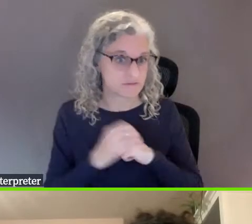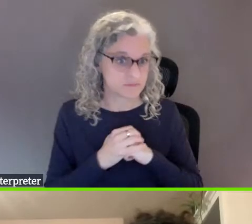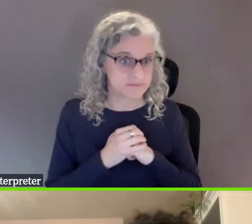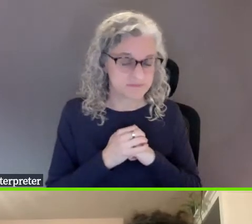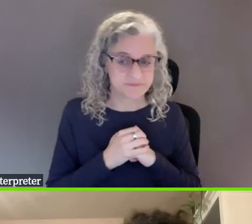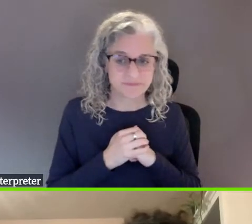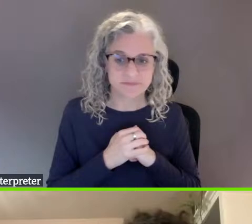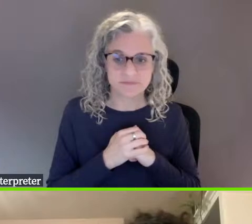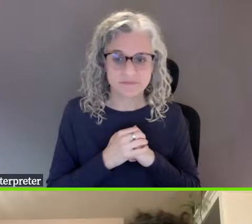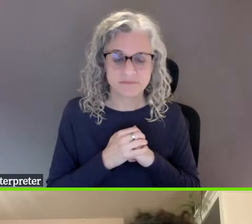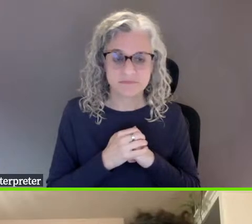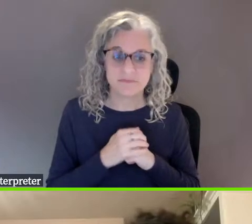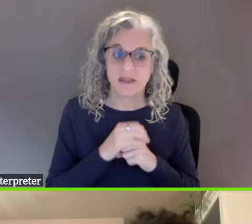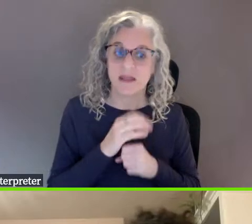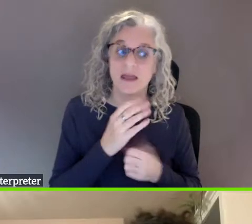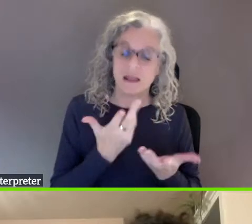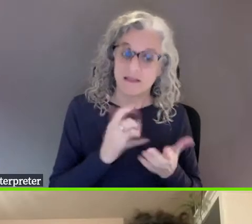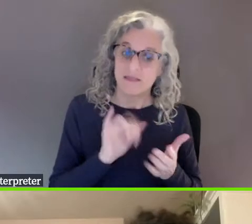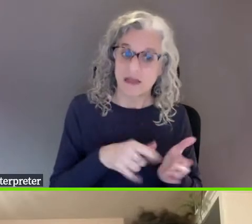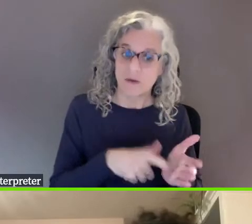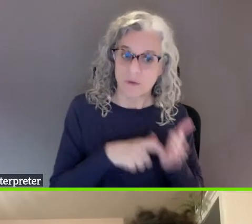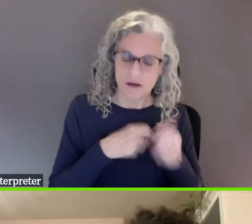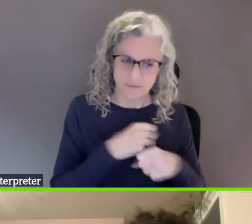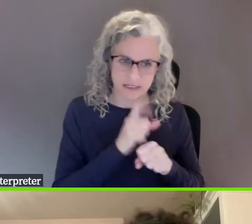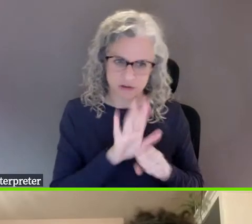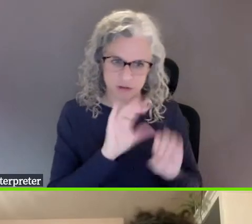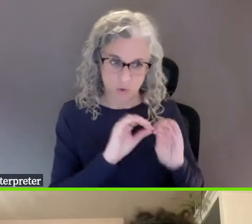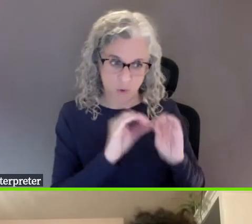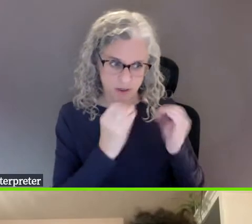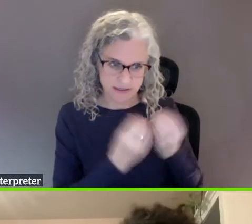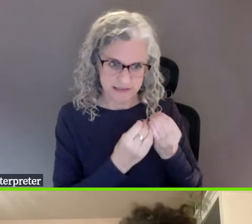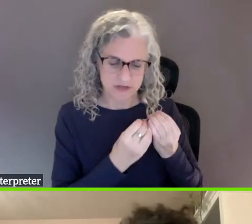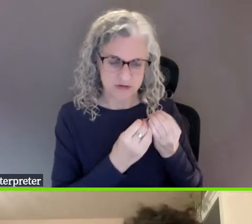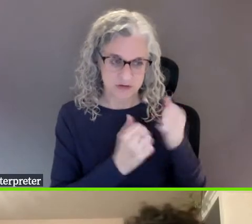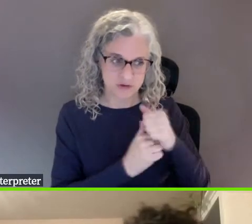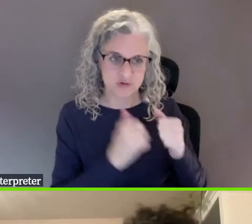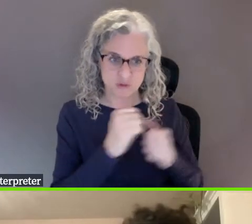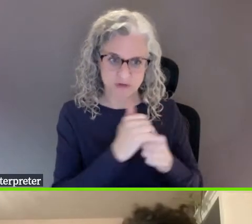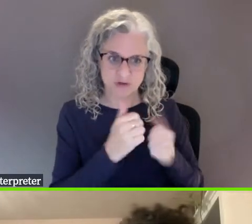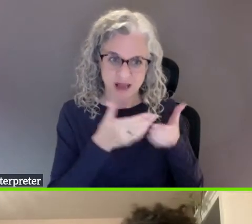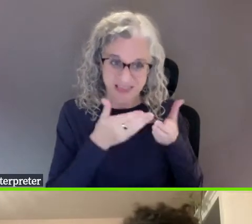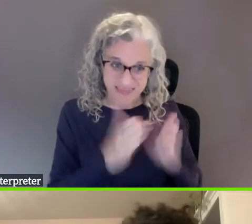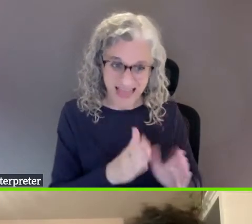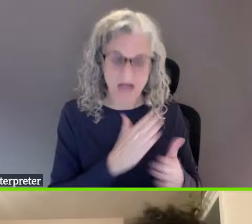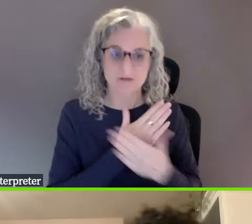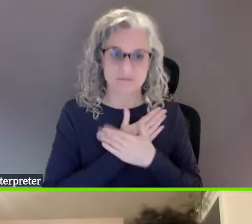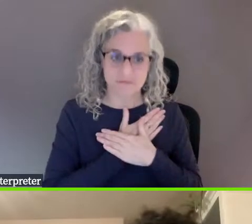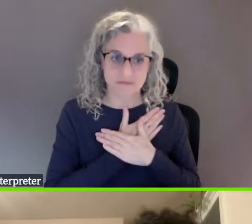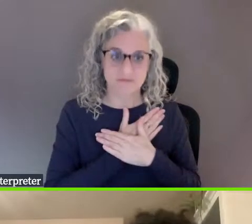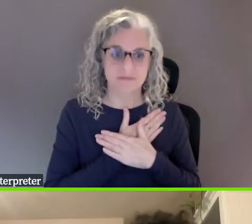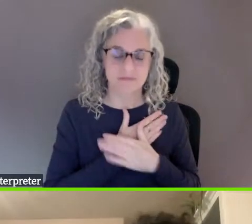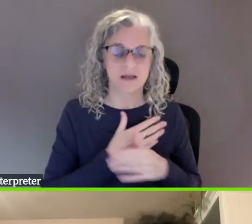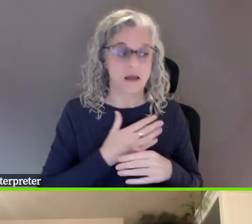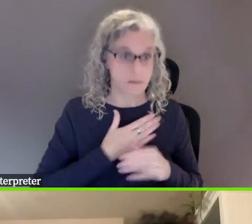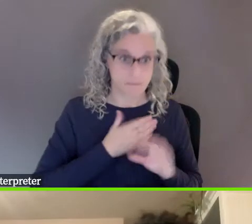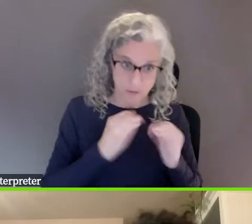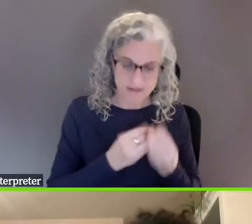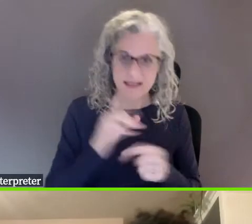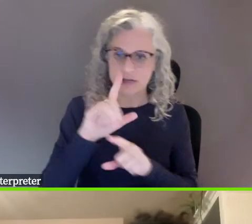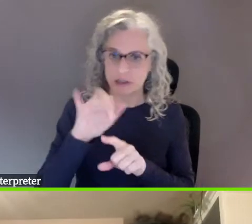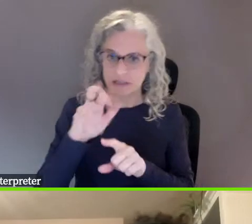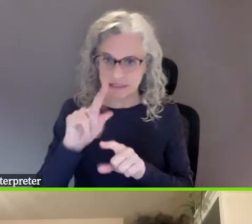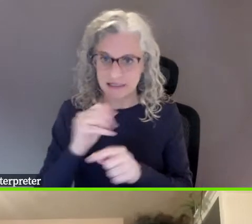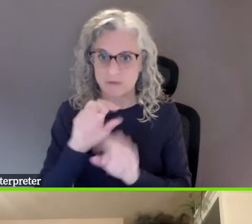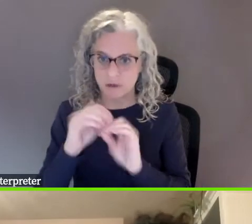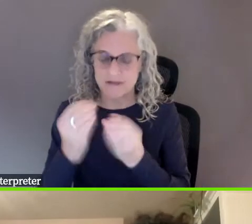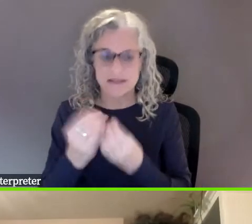that is making sure that your org structure is conducive to that, like taking a break, like Lydia's org is doing. My org is also going to do that in a little